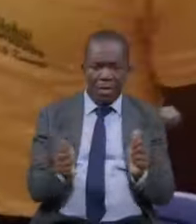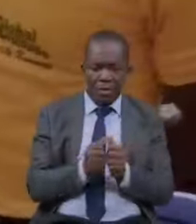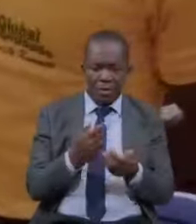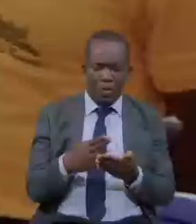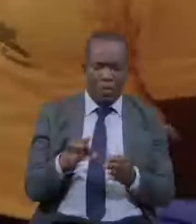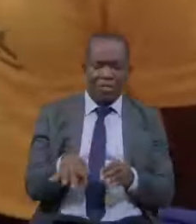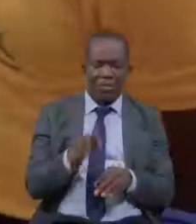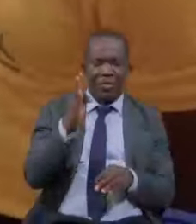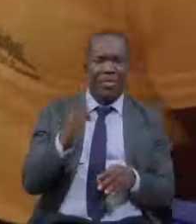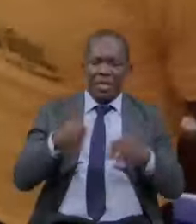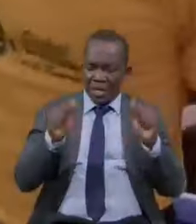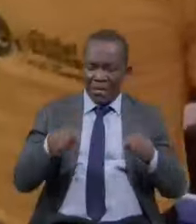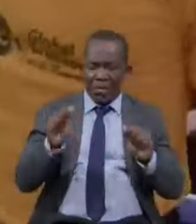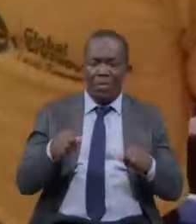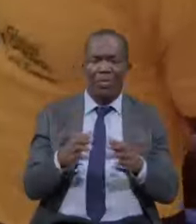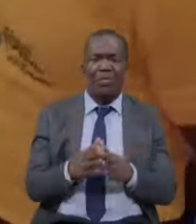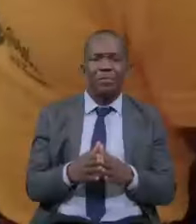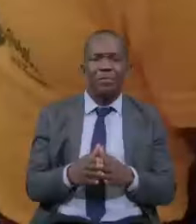able to heal,